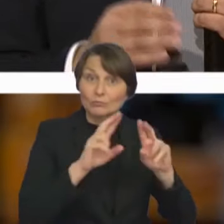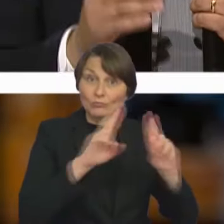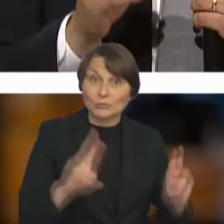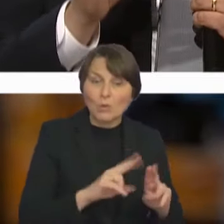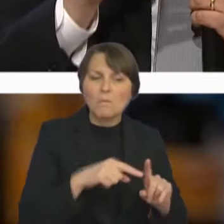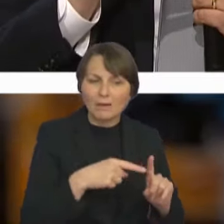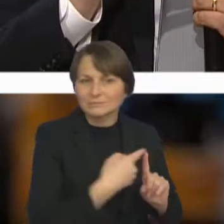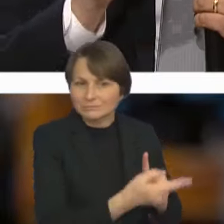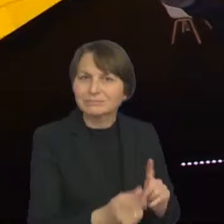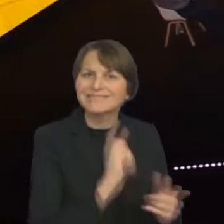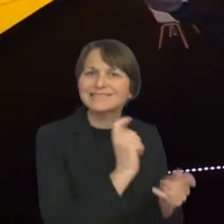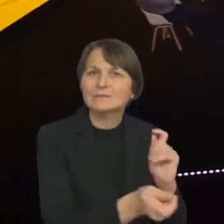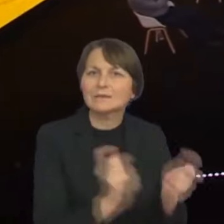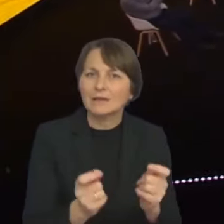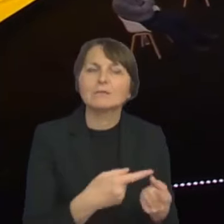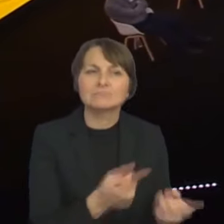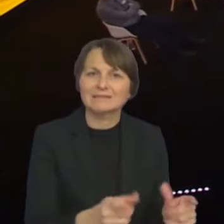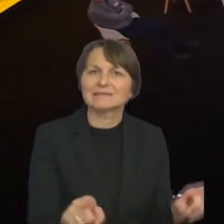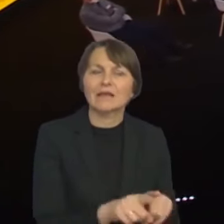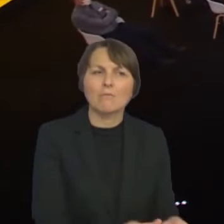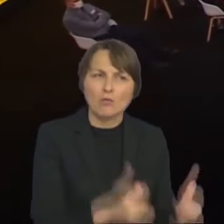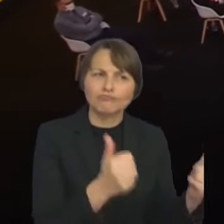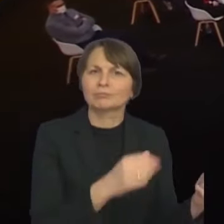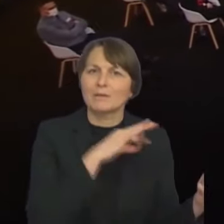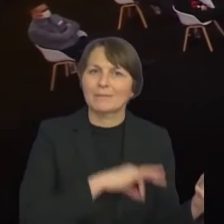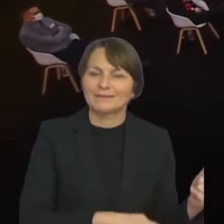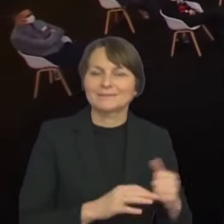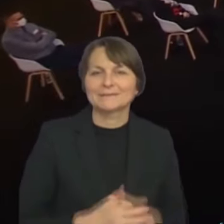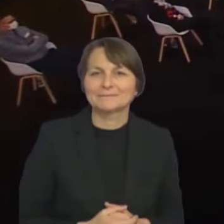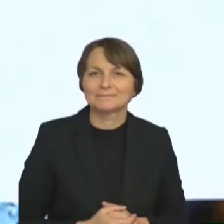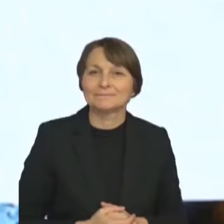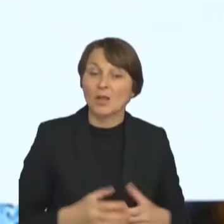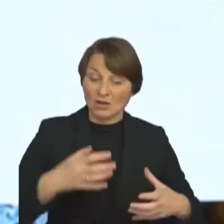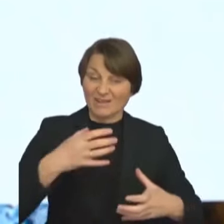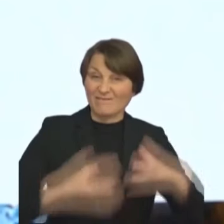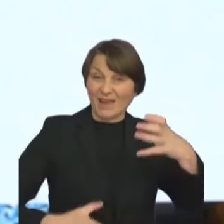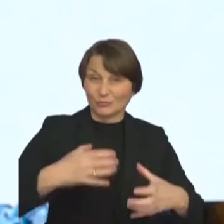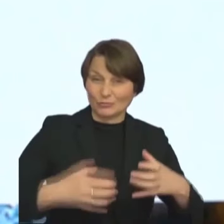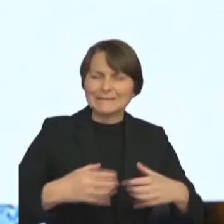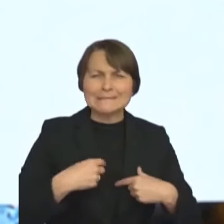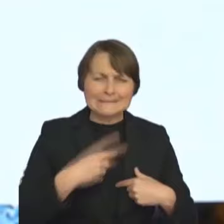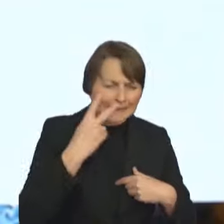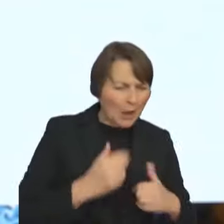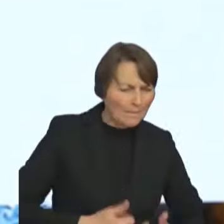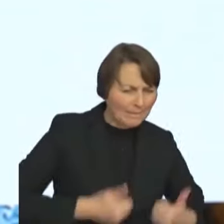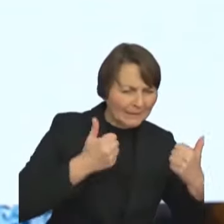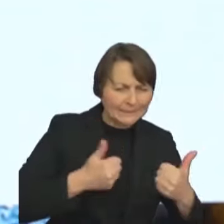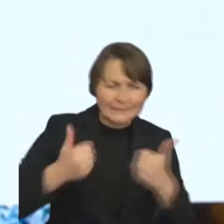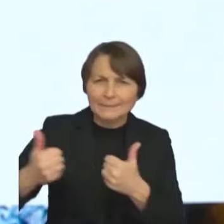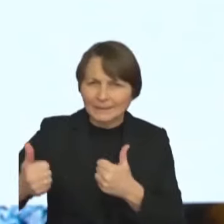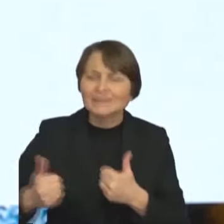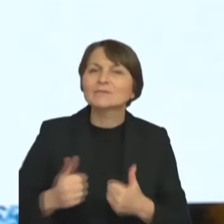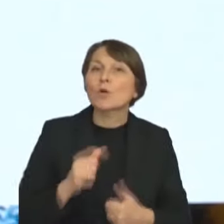the activities of the refactory, we will be renovating and refurbishing more than 120,000 vehicles per